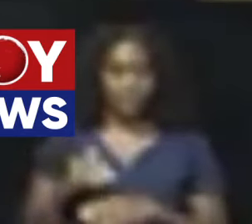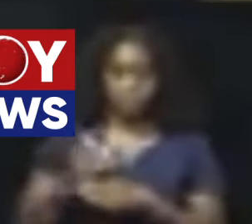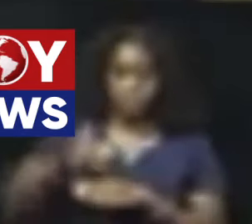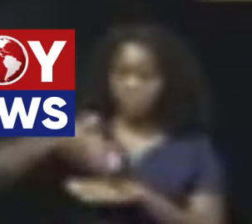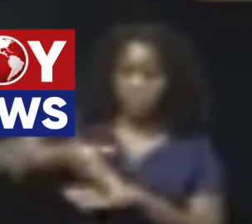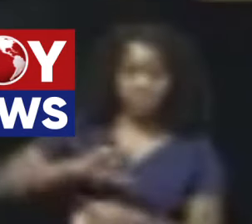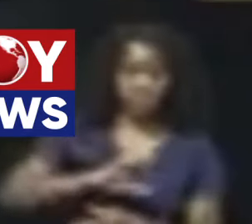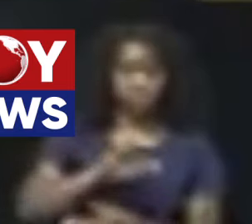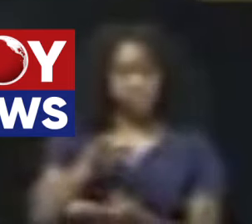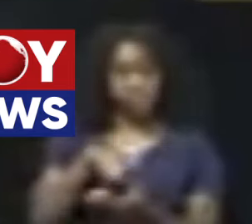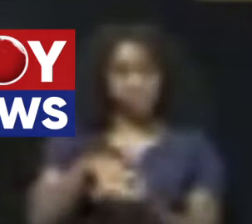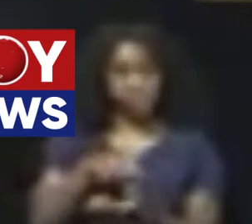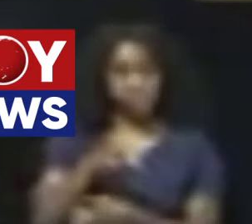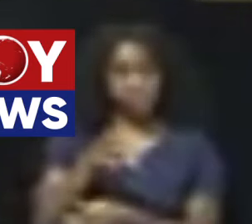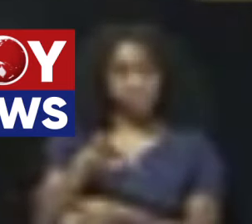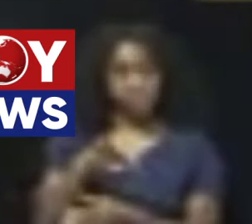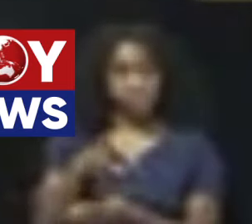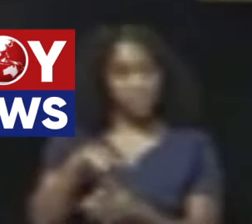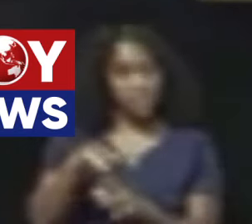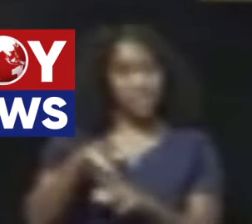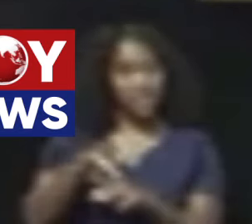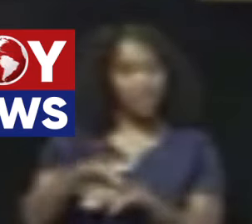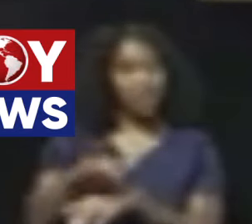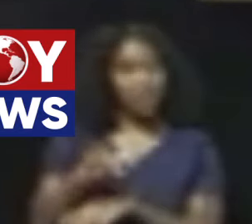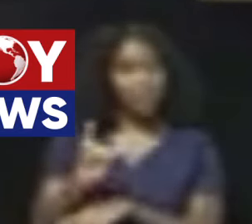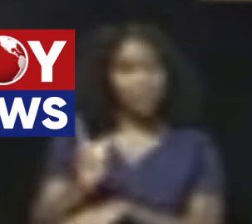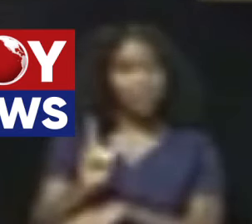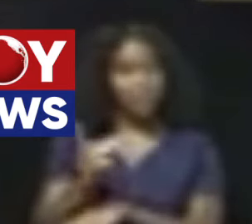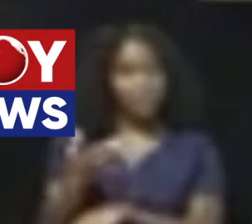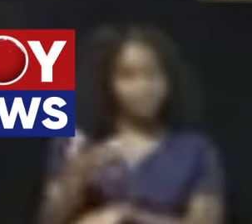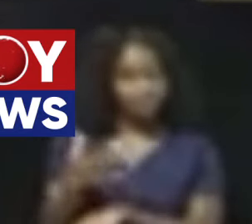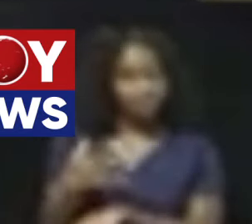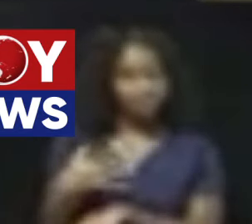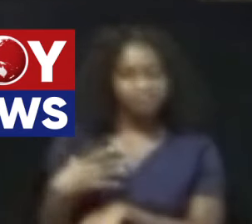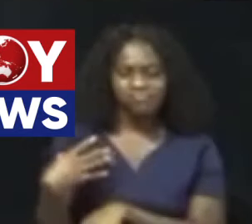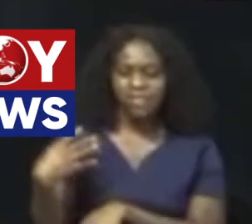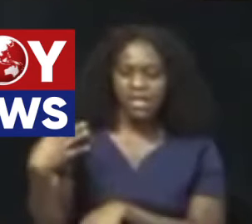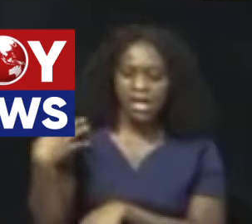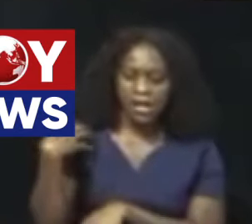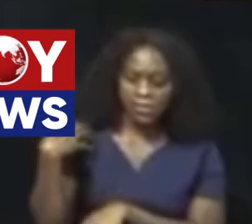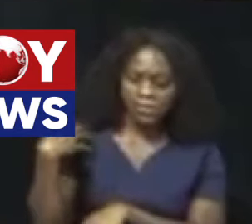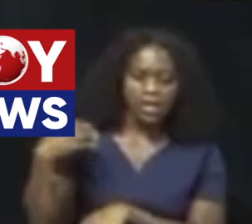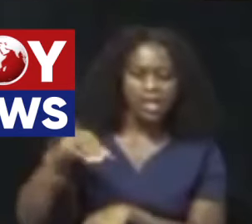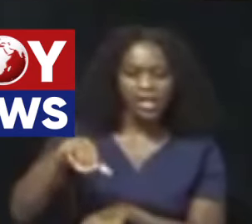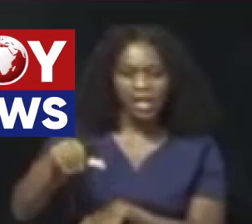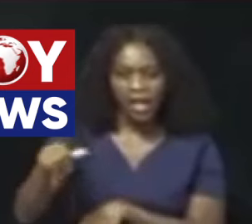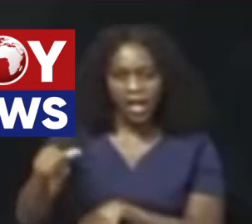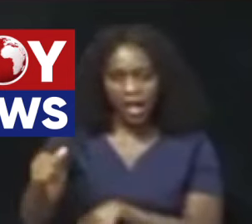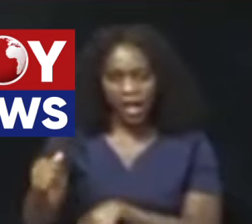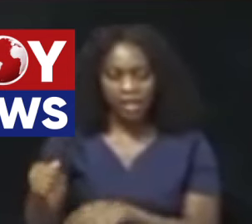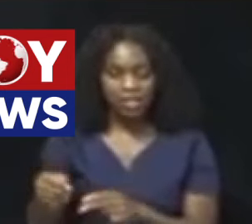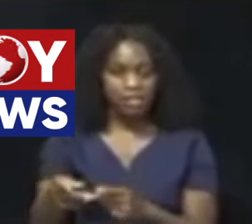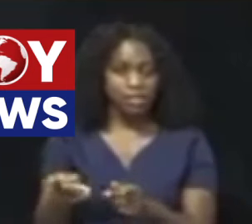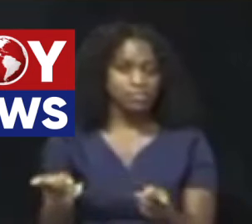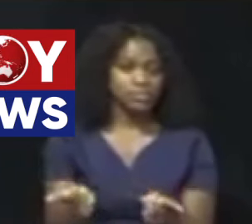the central region, it is now affecting even the capital and other parts of our country. So we face an existential threat.